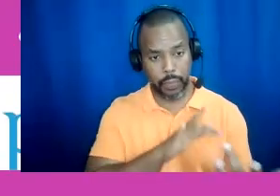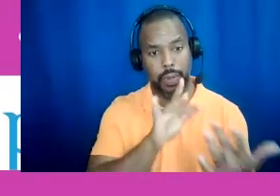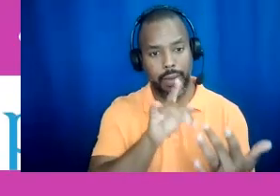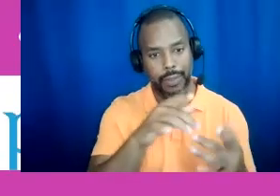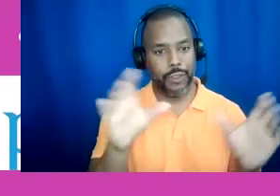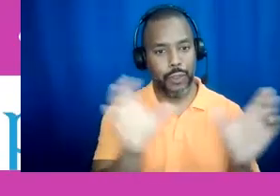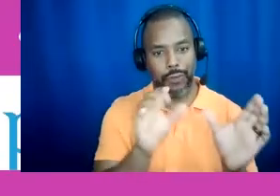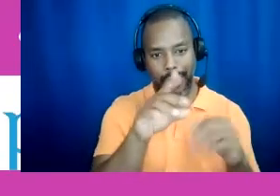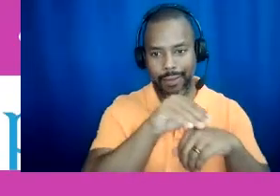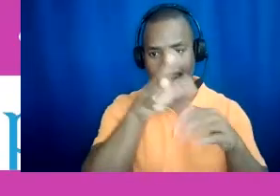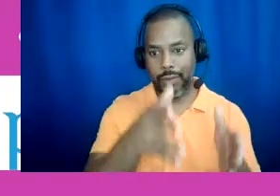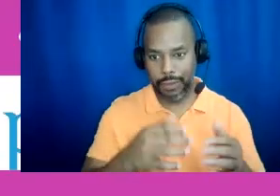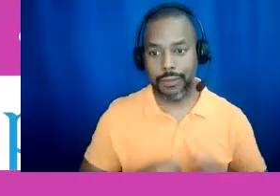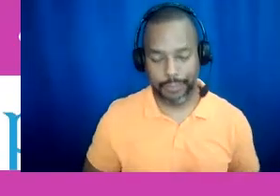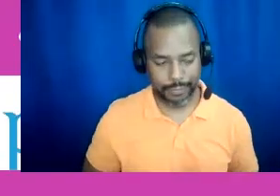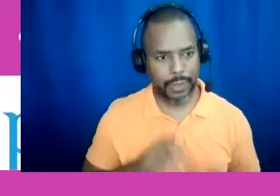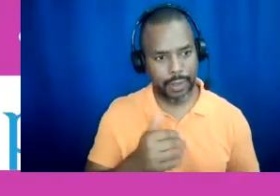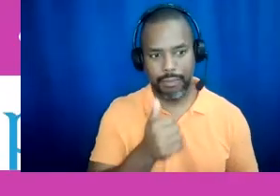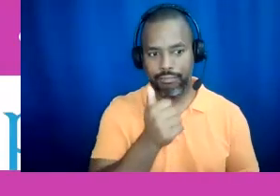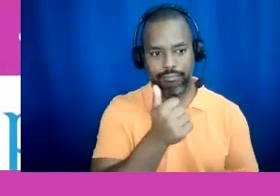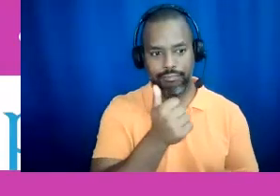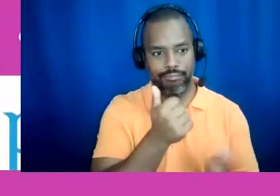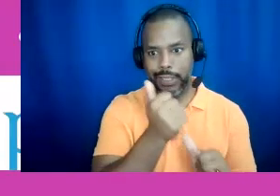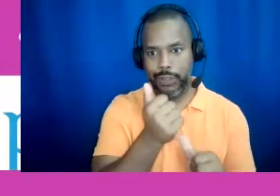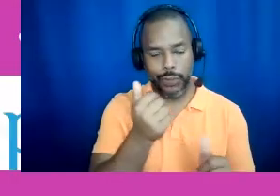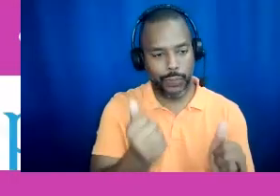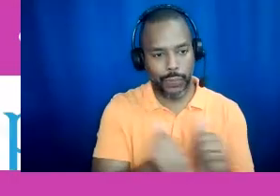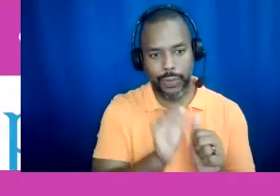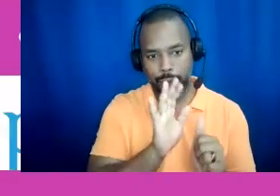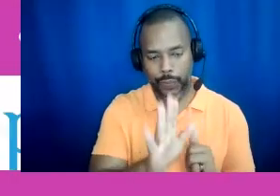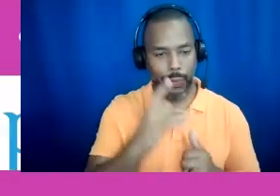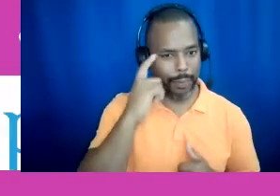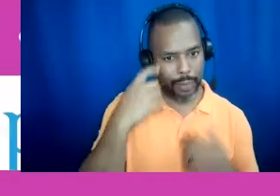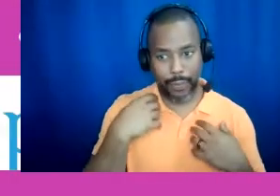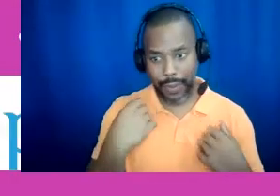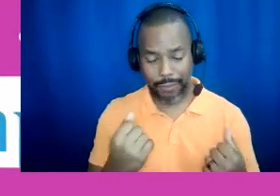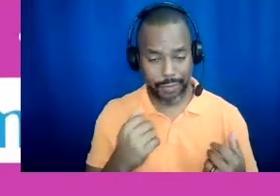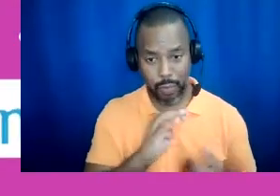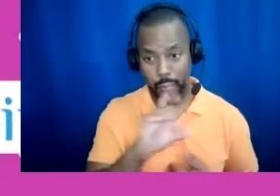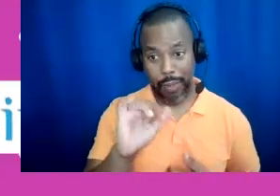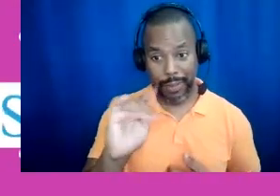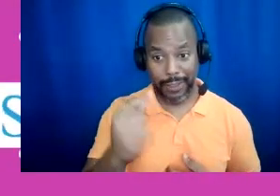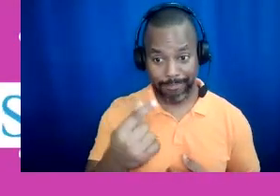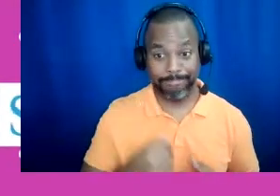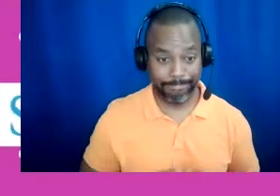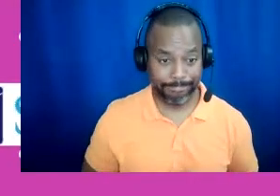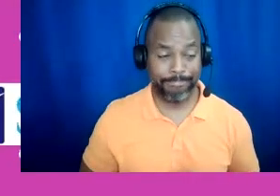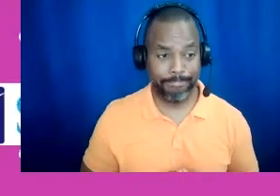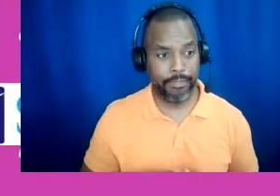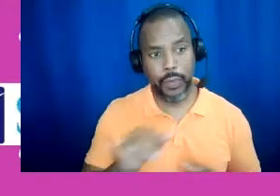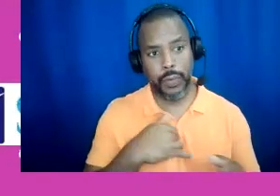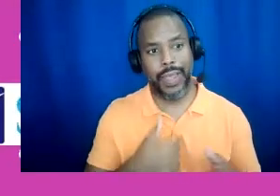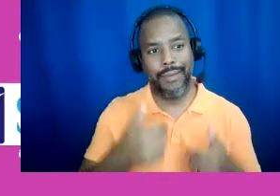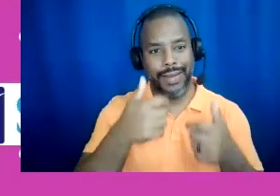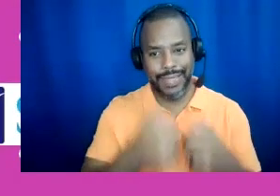certified counselor, and they can assist you with all of your needs for your mental health and well-being. There's also text coach.